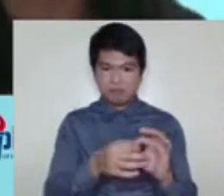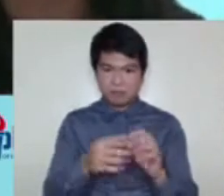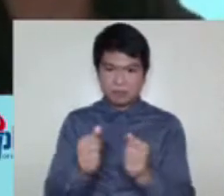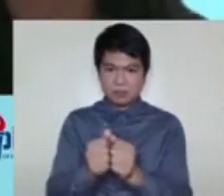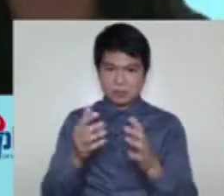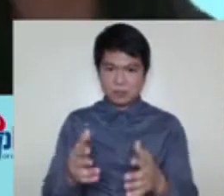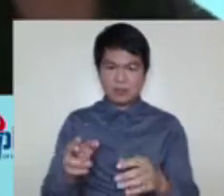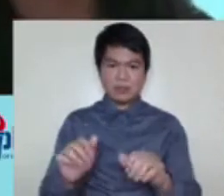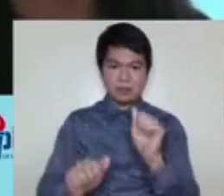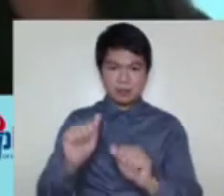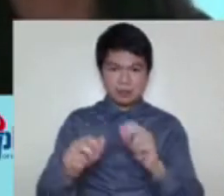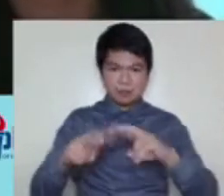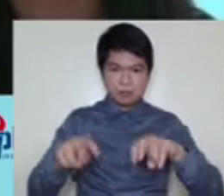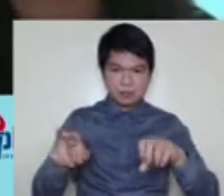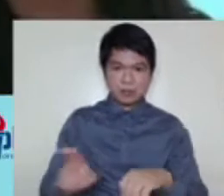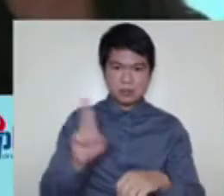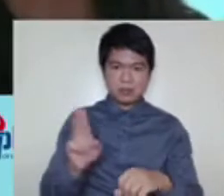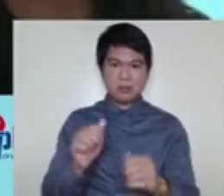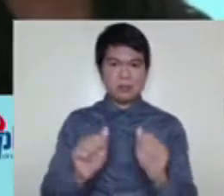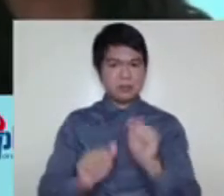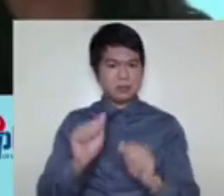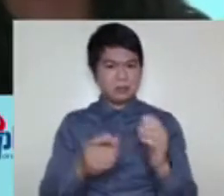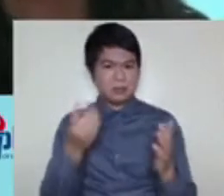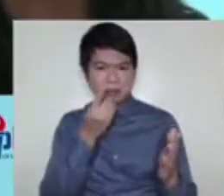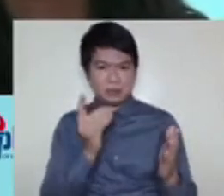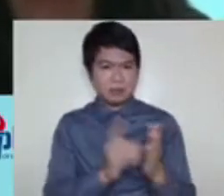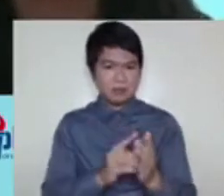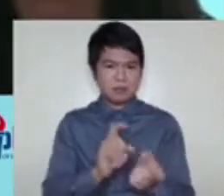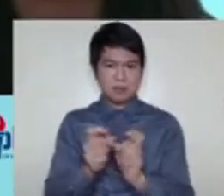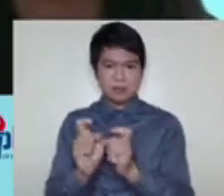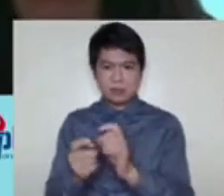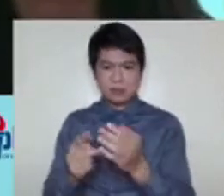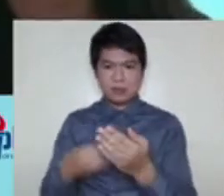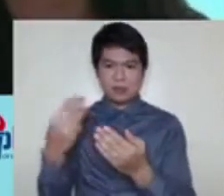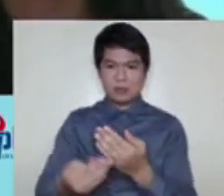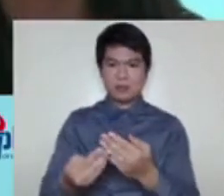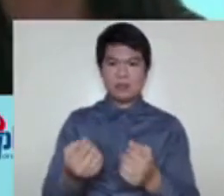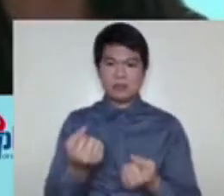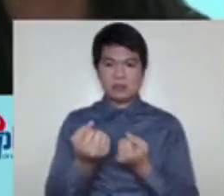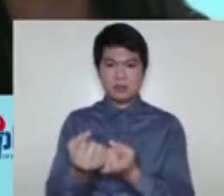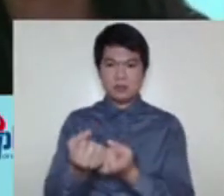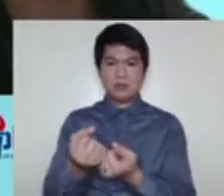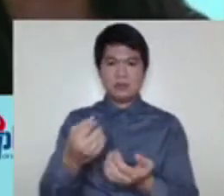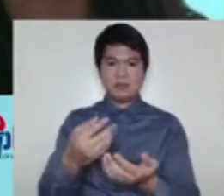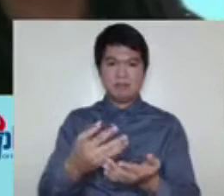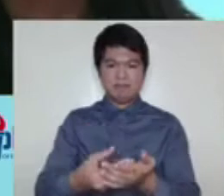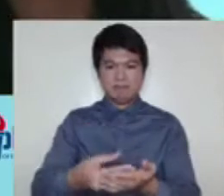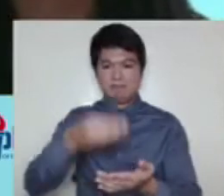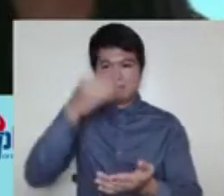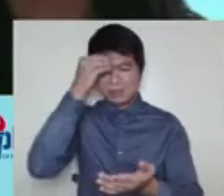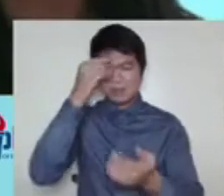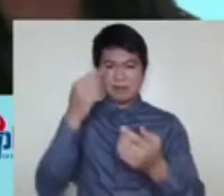modify practices and programs to further support learner progress and achievement. So we have